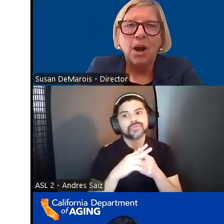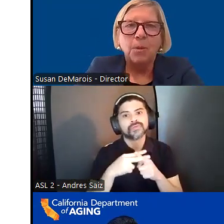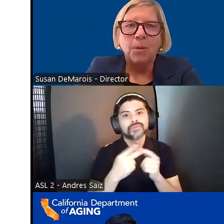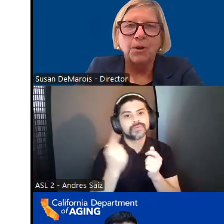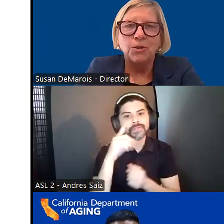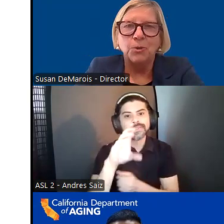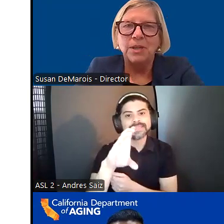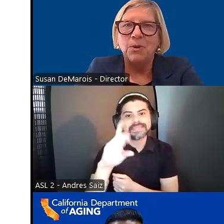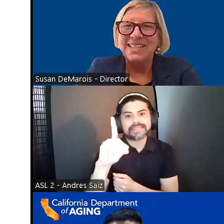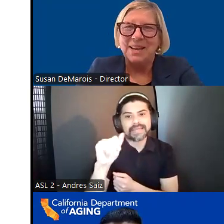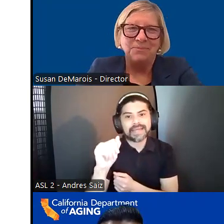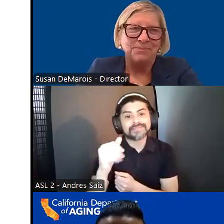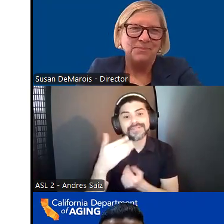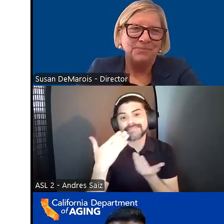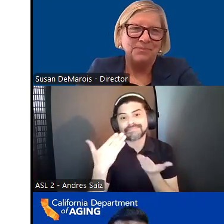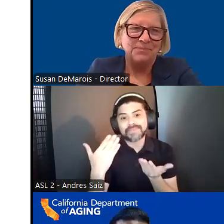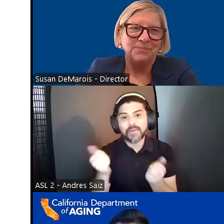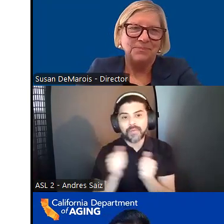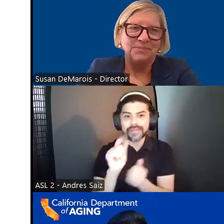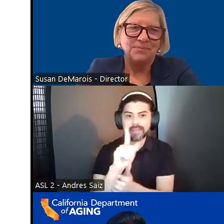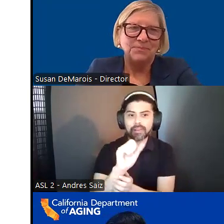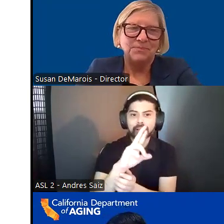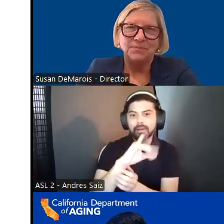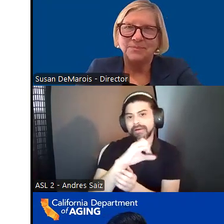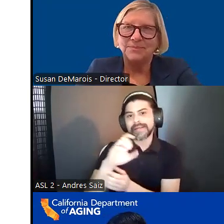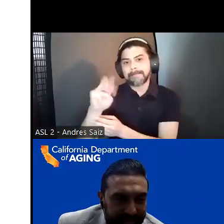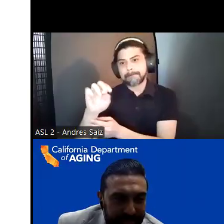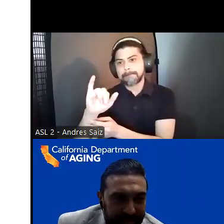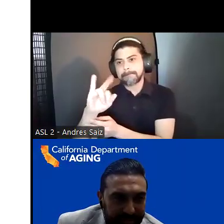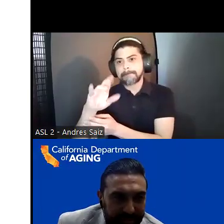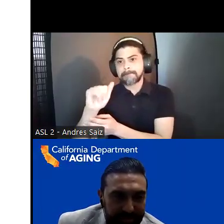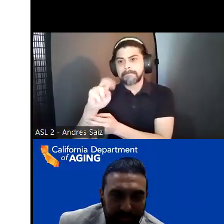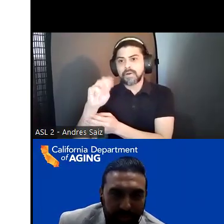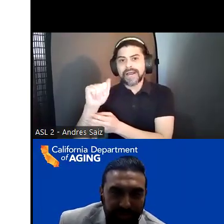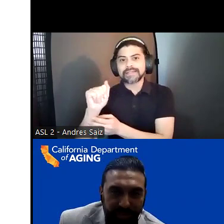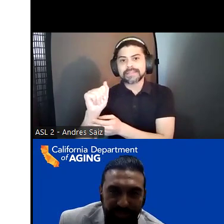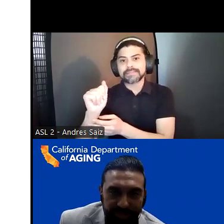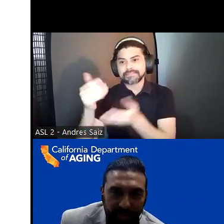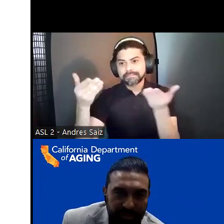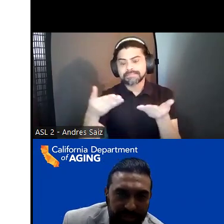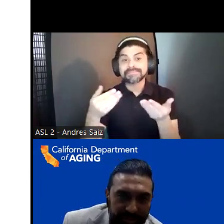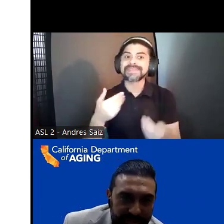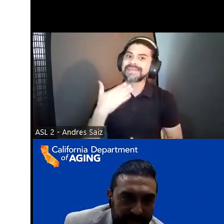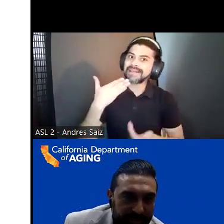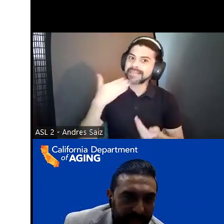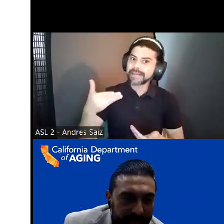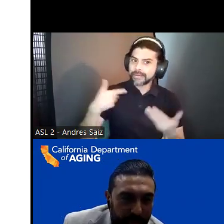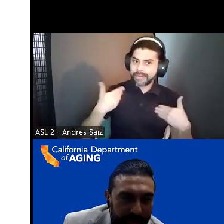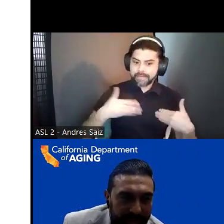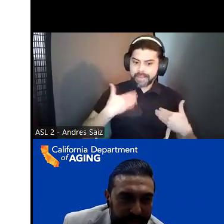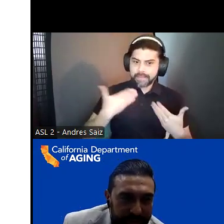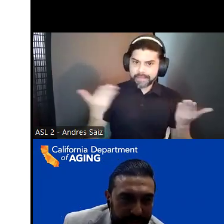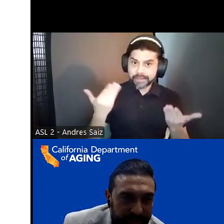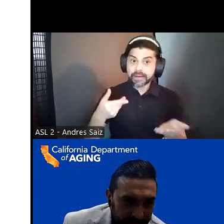our partners, Lori and Miranda. Thank you, Susan. Good morning, everyone. Excited to be here to introduce a project that we just launched. This is our MPA